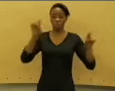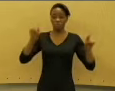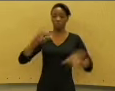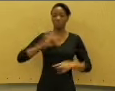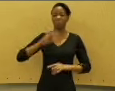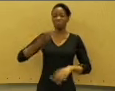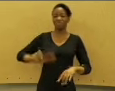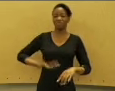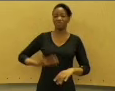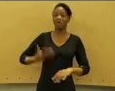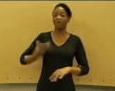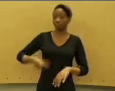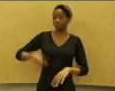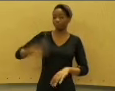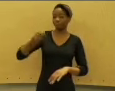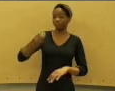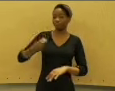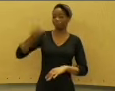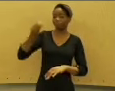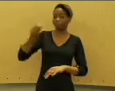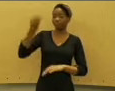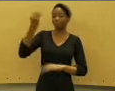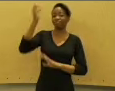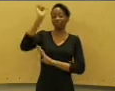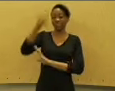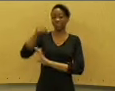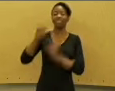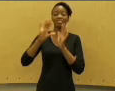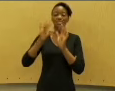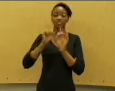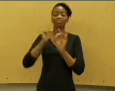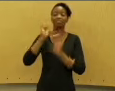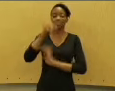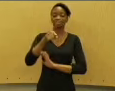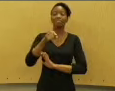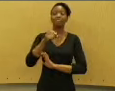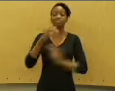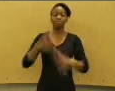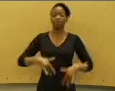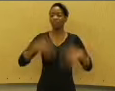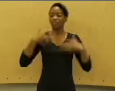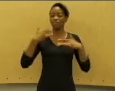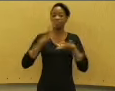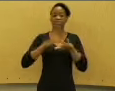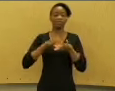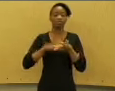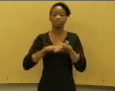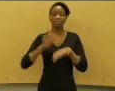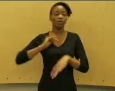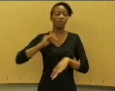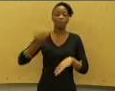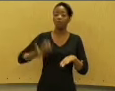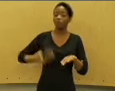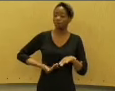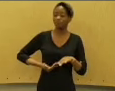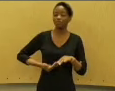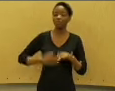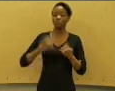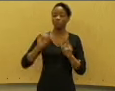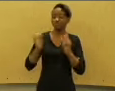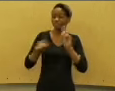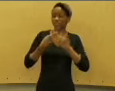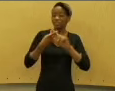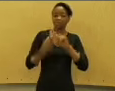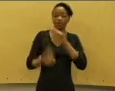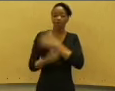age, you know, because of all the labor that we're subjected to throughout our lifetimes. Women get disabled later in life. So have